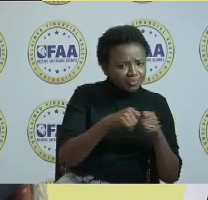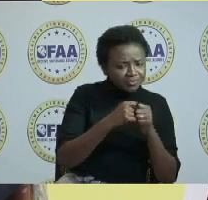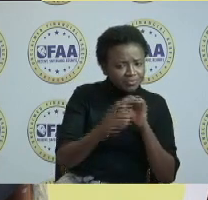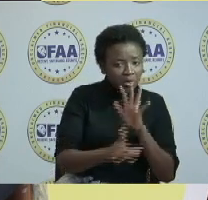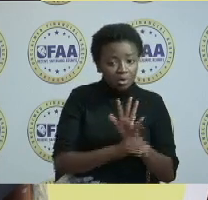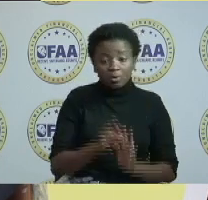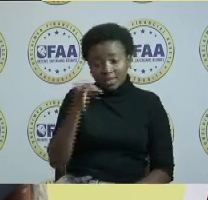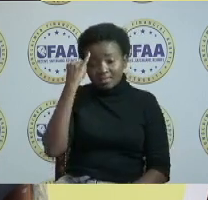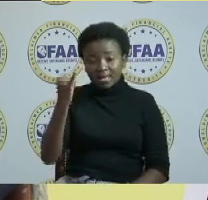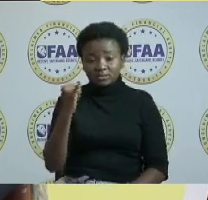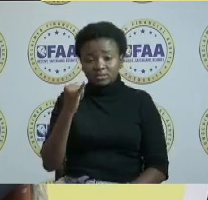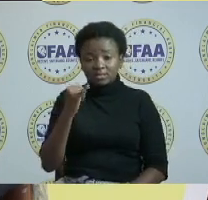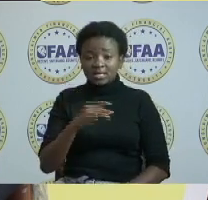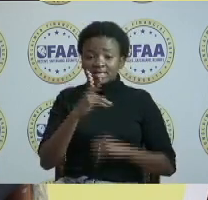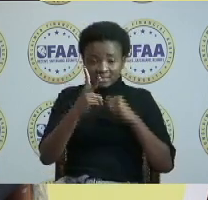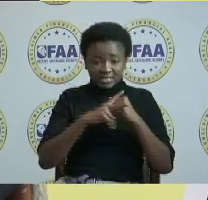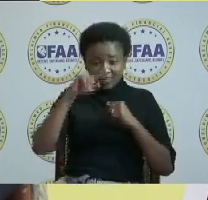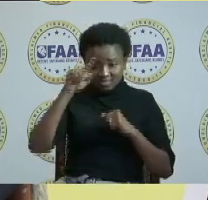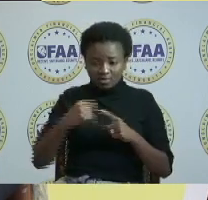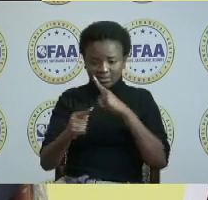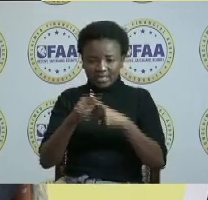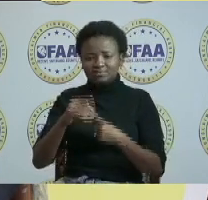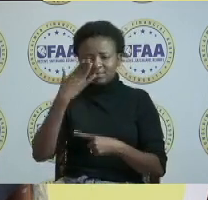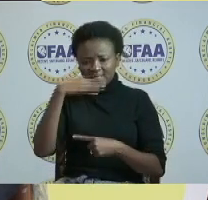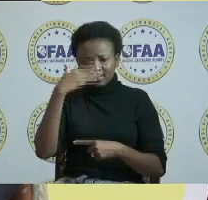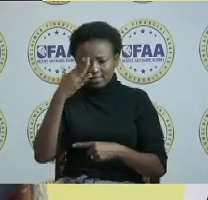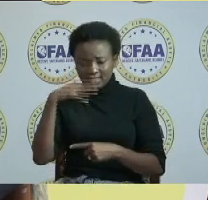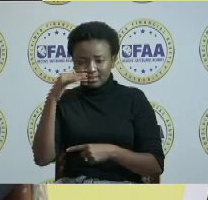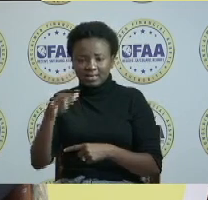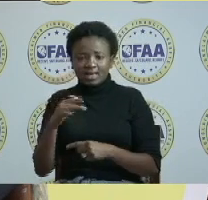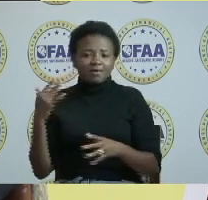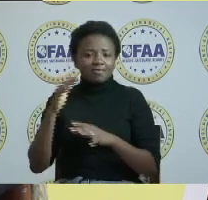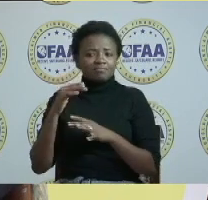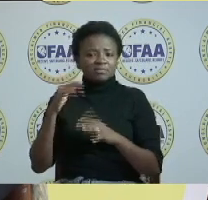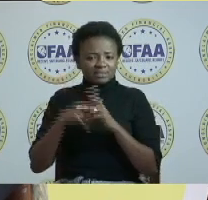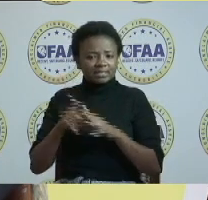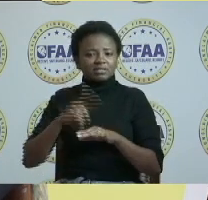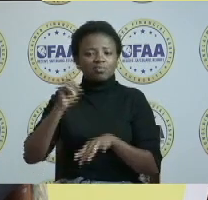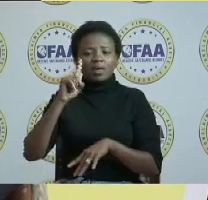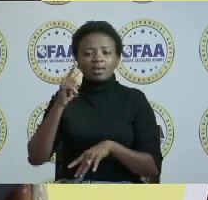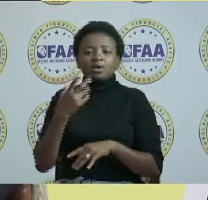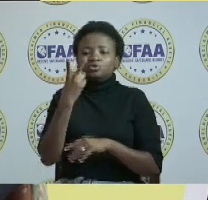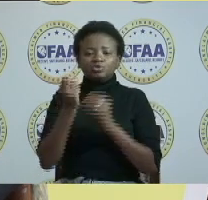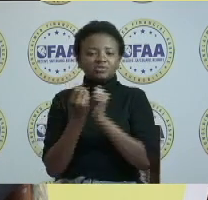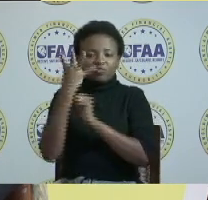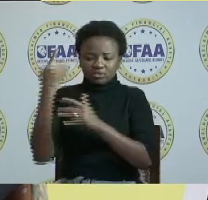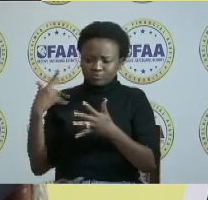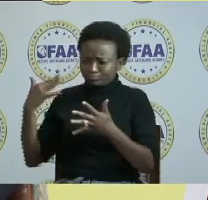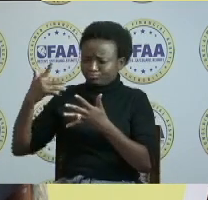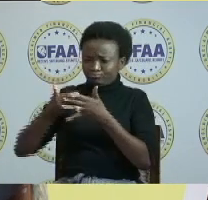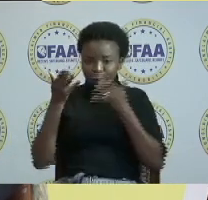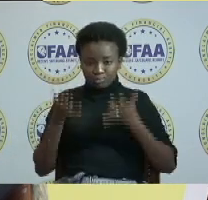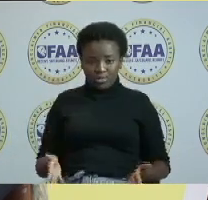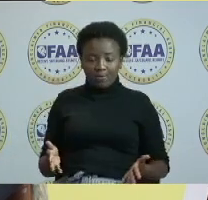being penalized 7,000 shillings per day since 2014 up to date. That's quite a punitive penalty. And then we also have